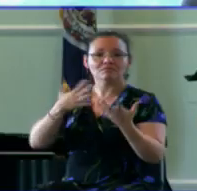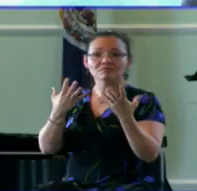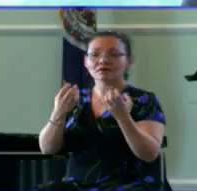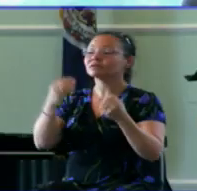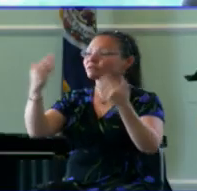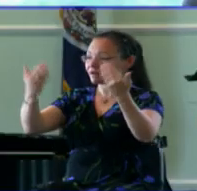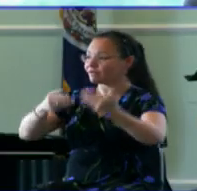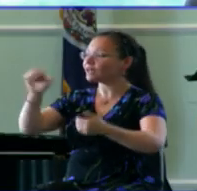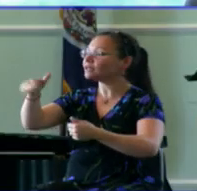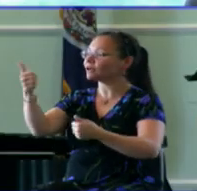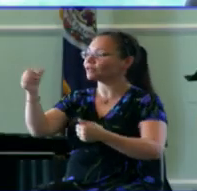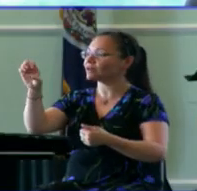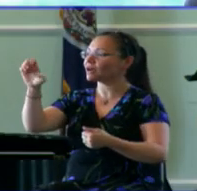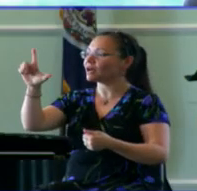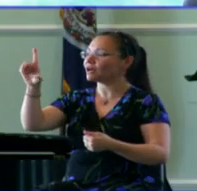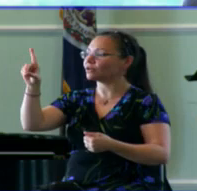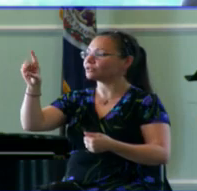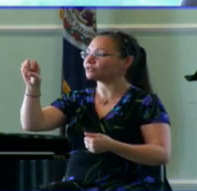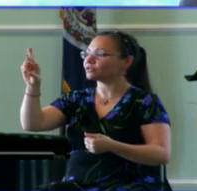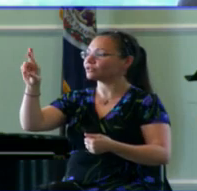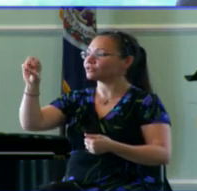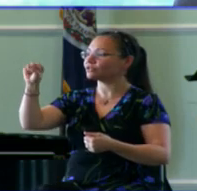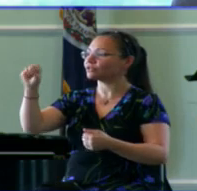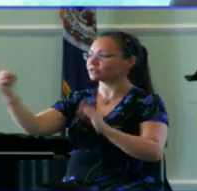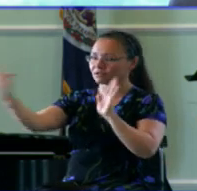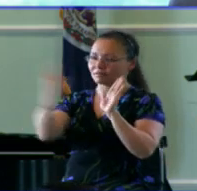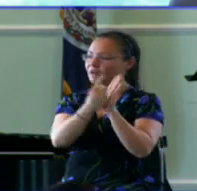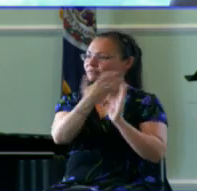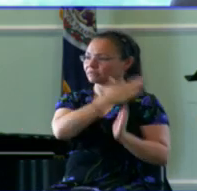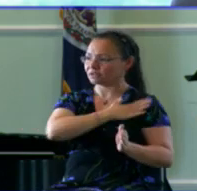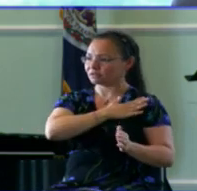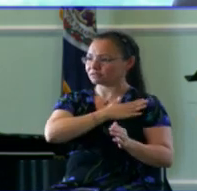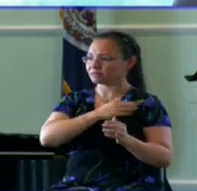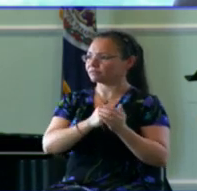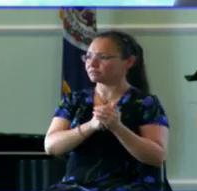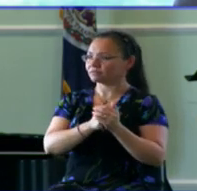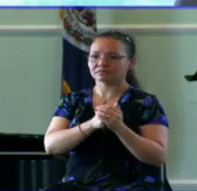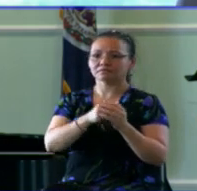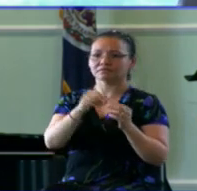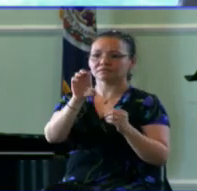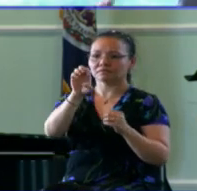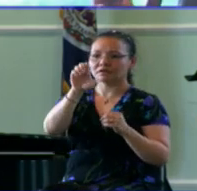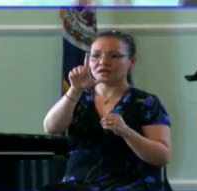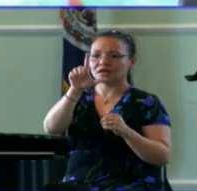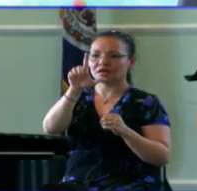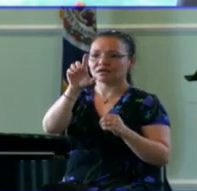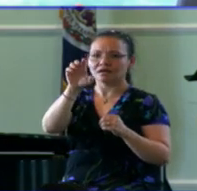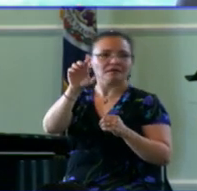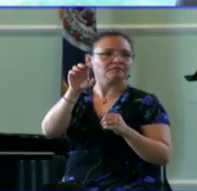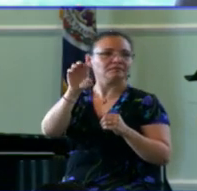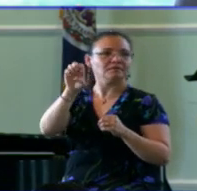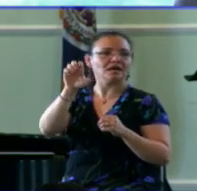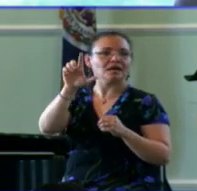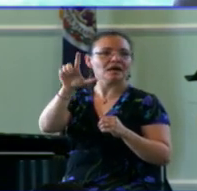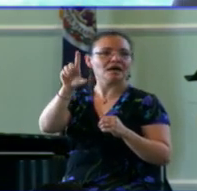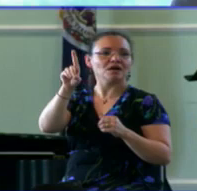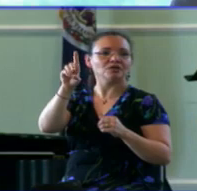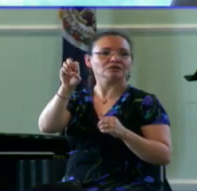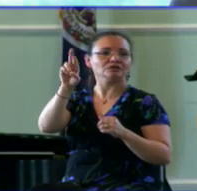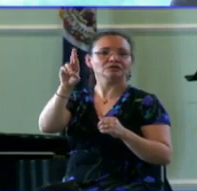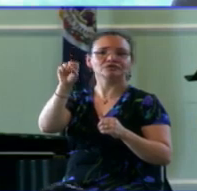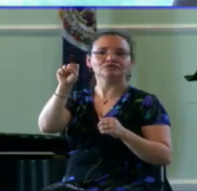the elders who are here to come up. And we're going to make a circle of prayer. And those of you who are